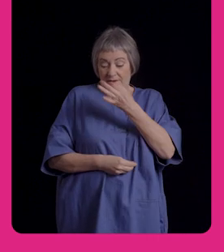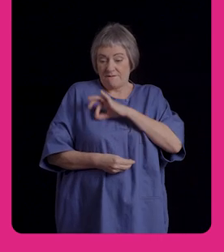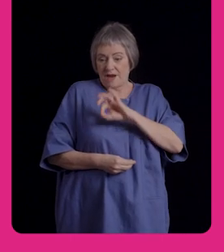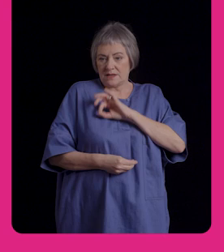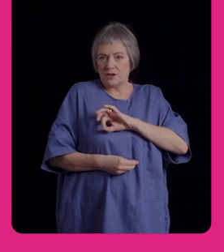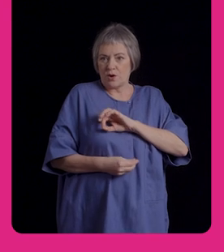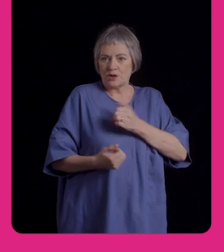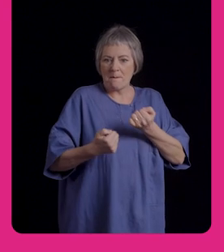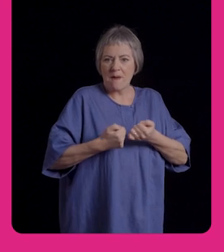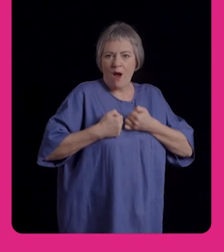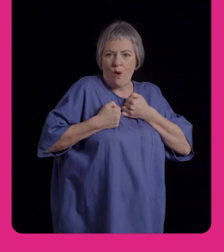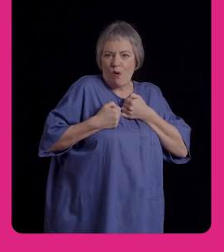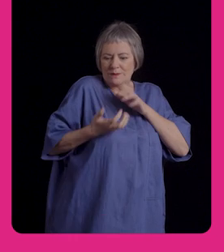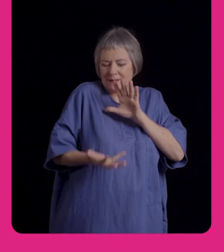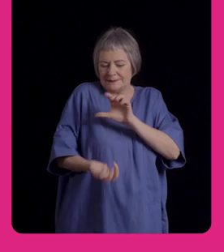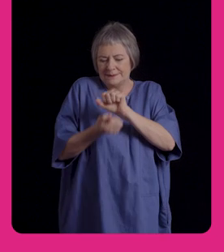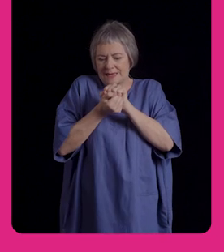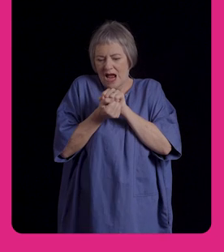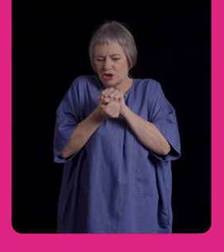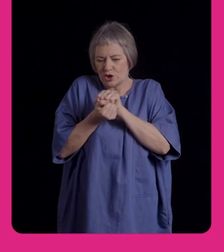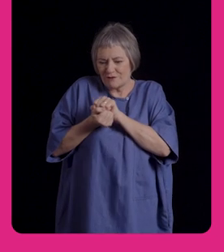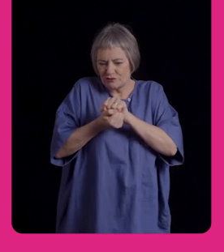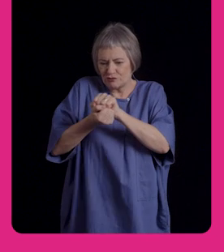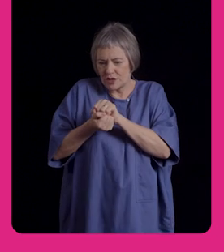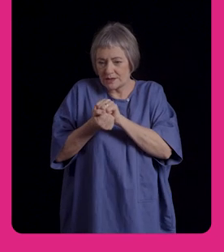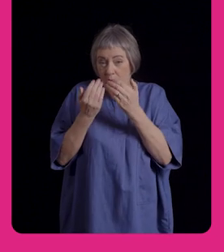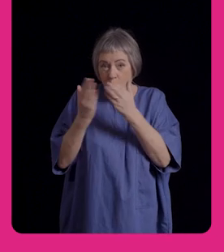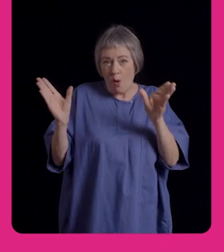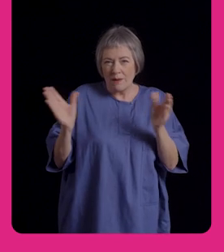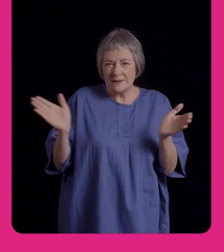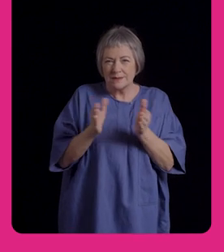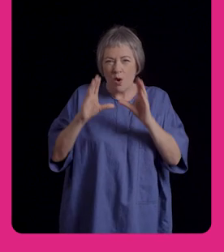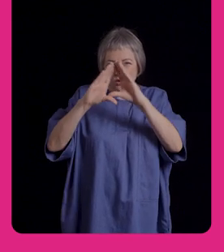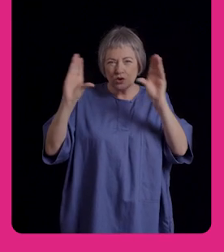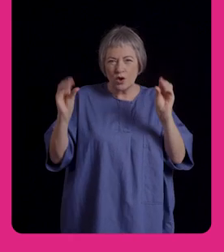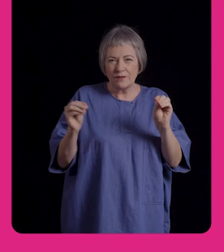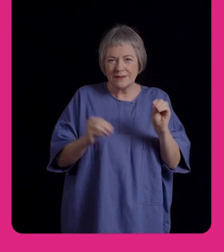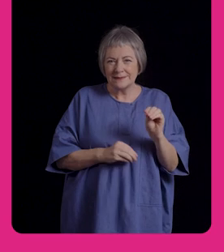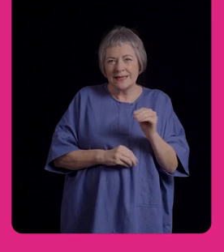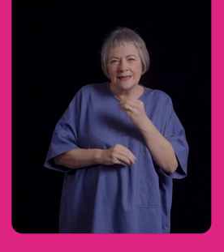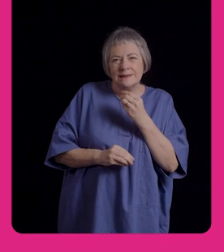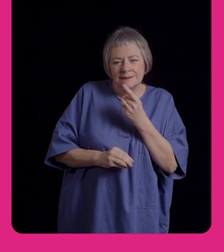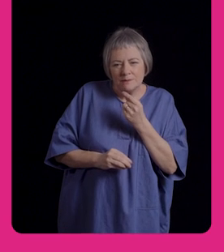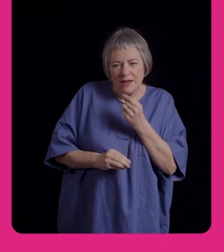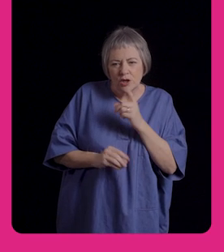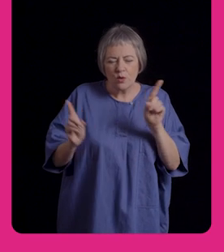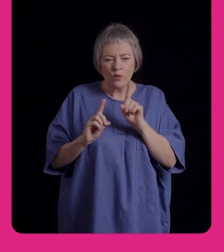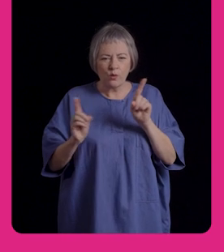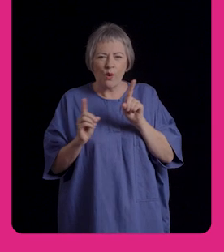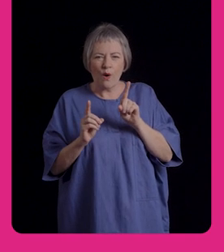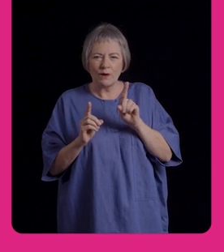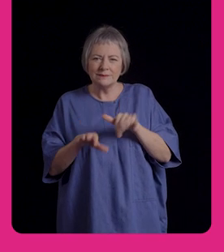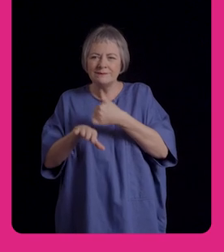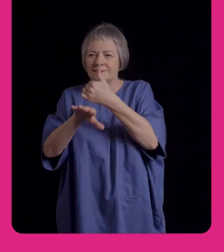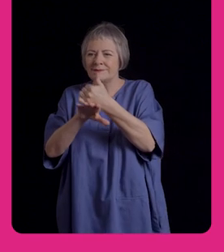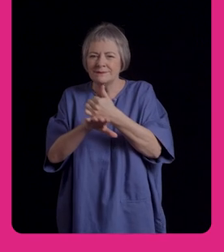my own stash of buried treasure in opening a small shop that specializes in rum-based desserts,